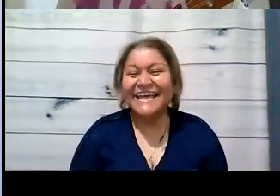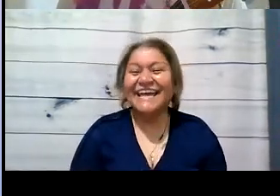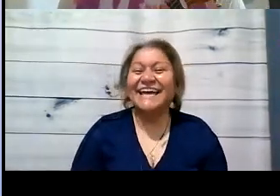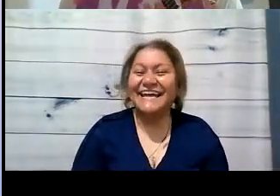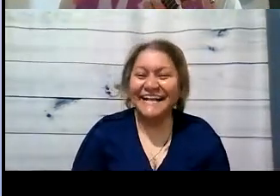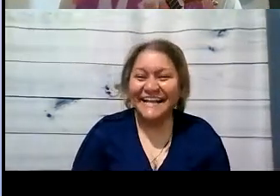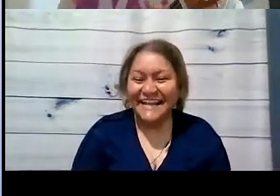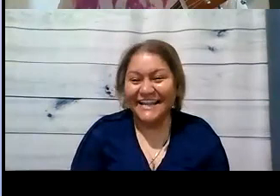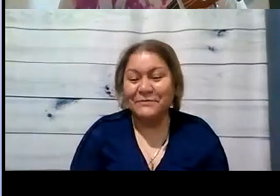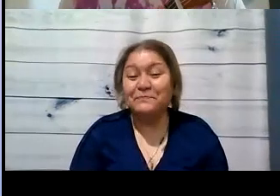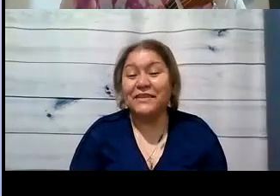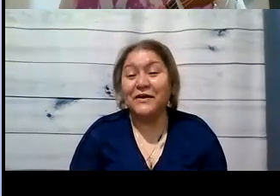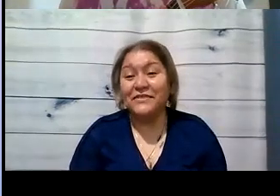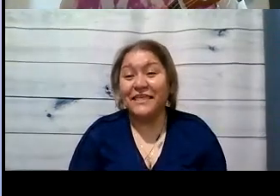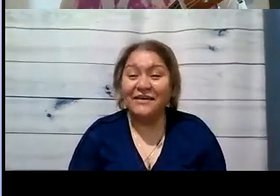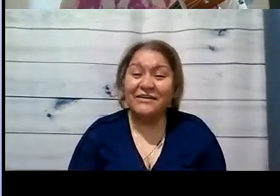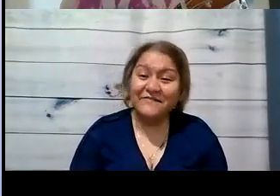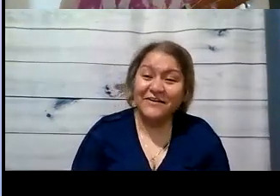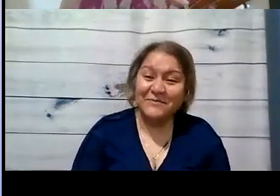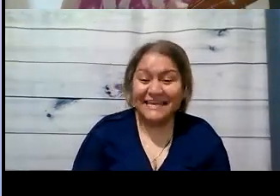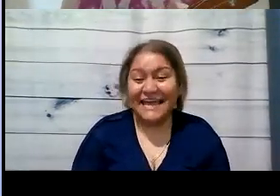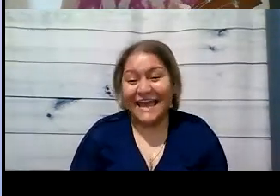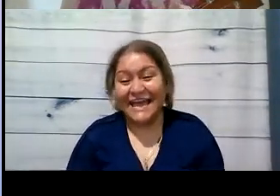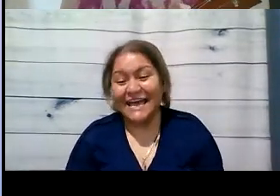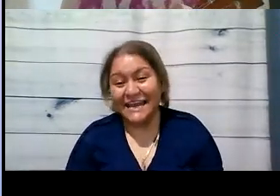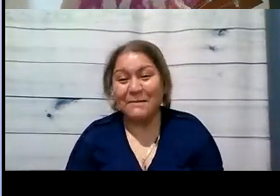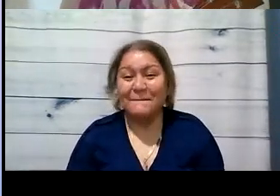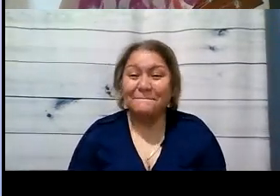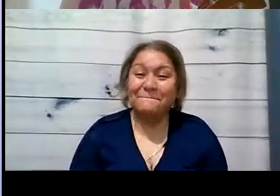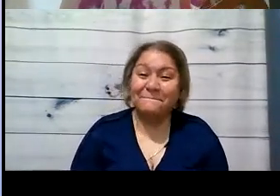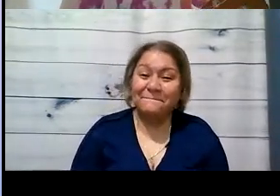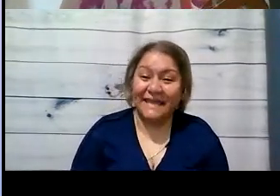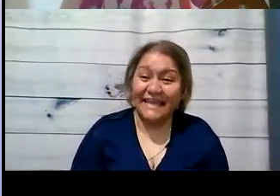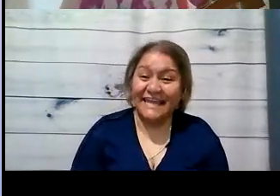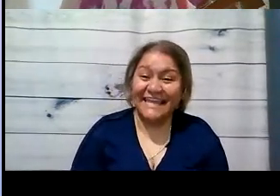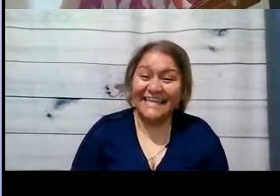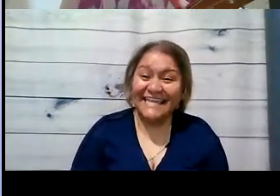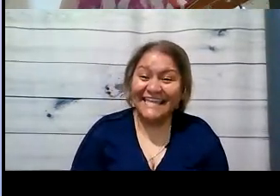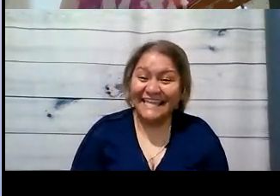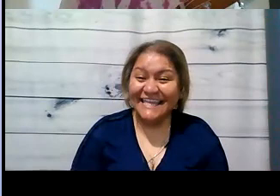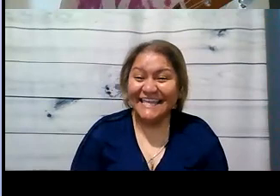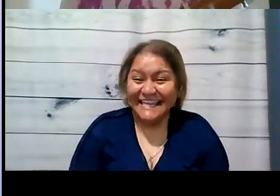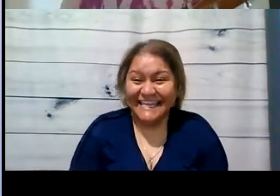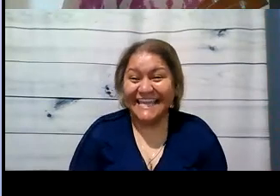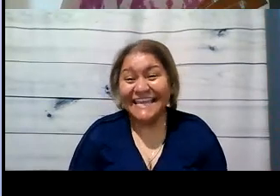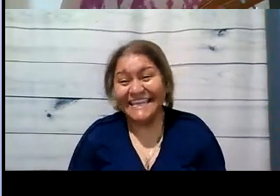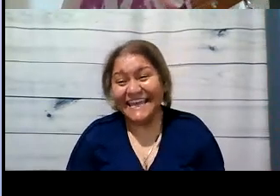All right, here we go. We got the pig. And on that farm, he had a pig.